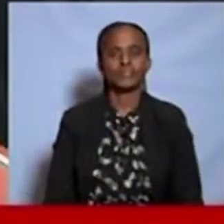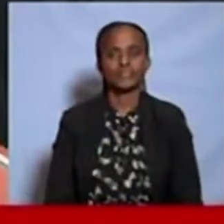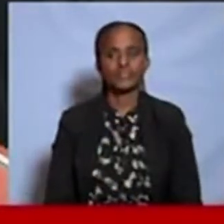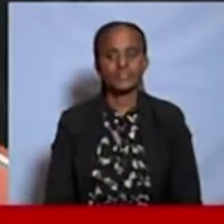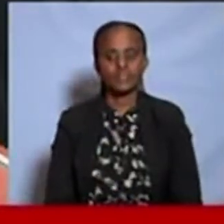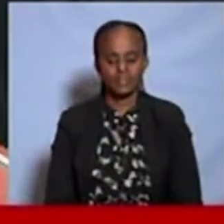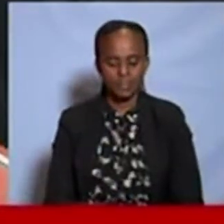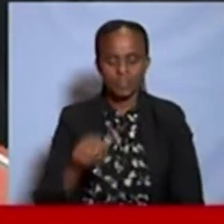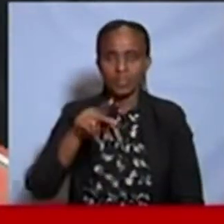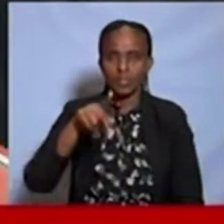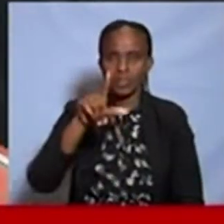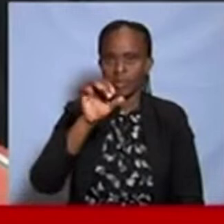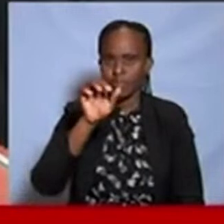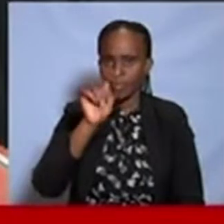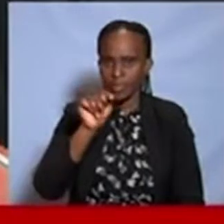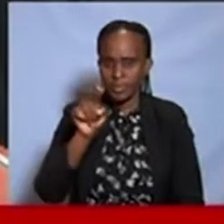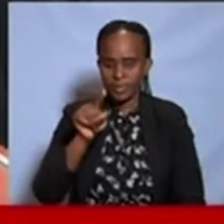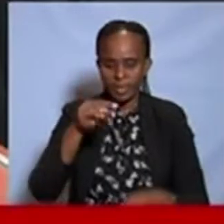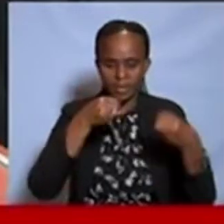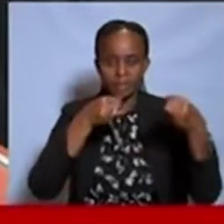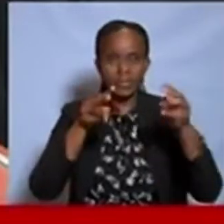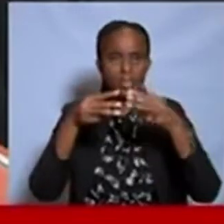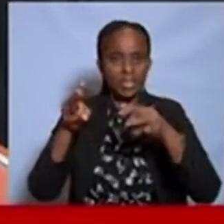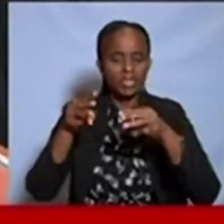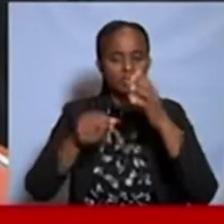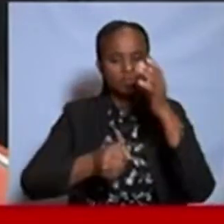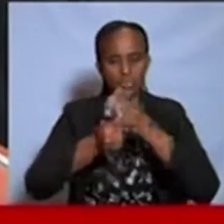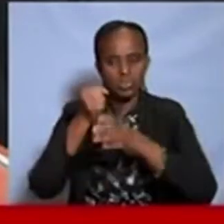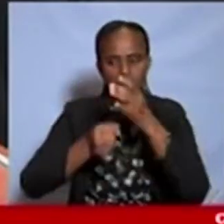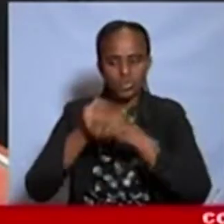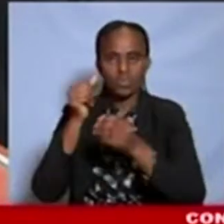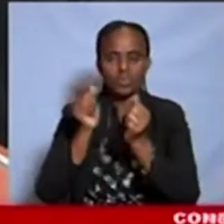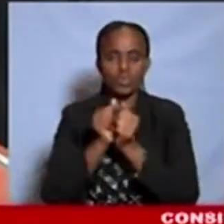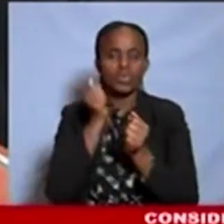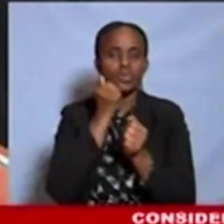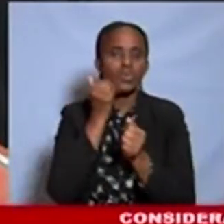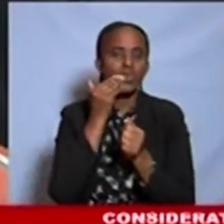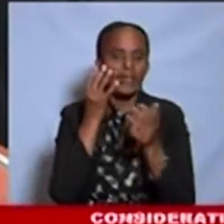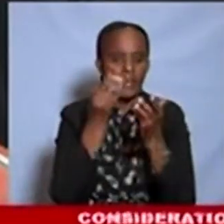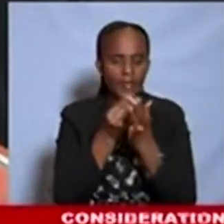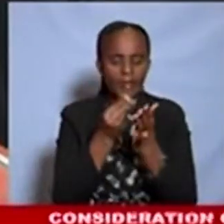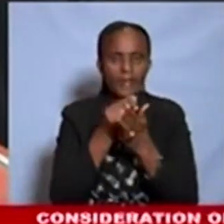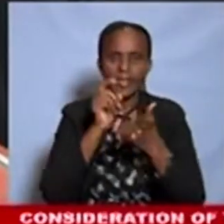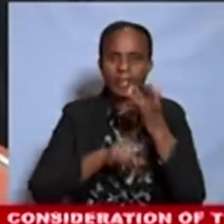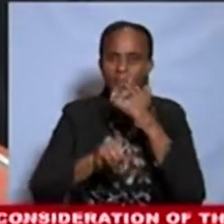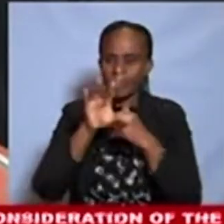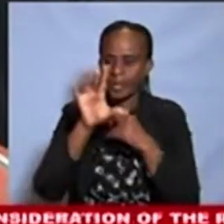On plot premiums, that's market stores and residential commercial, money amounting to